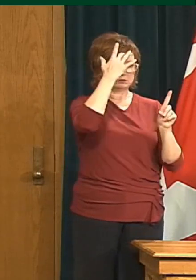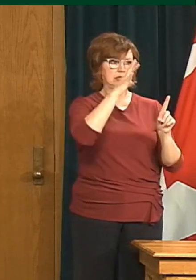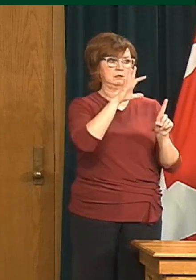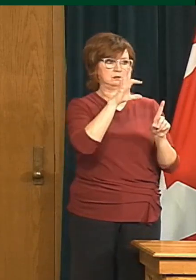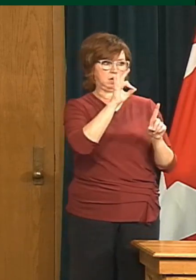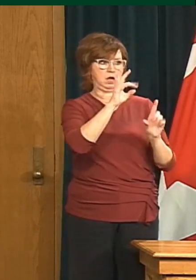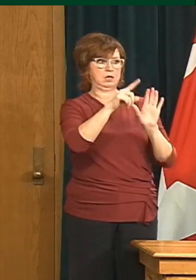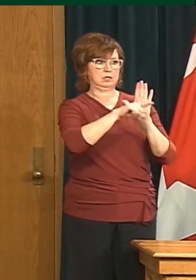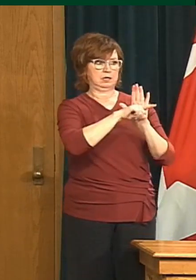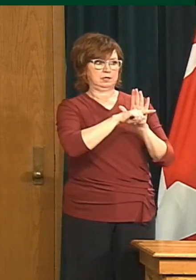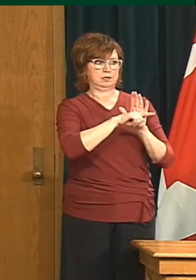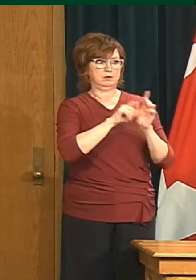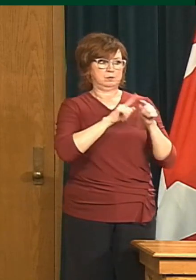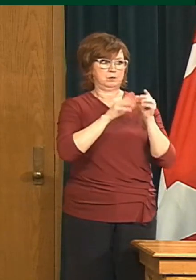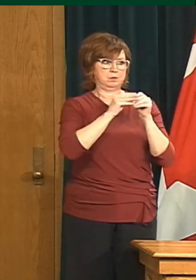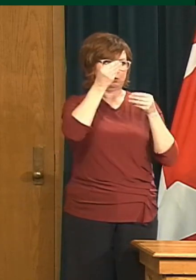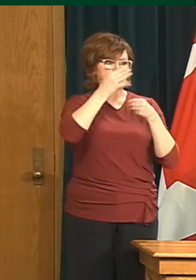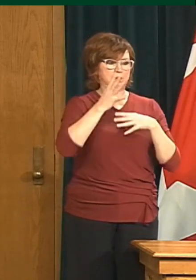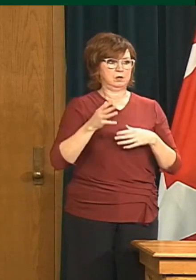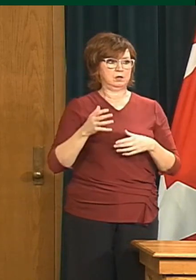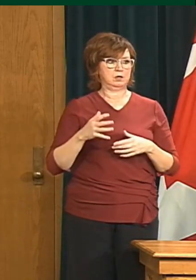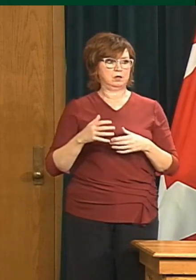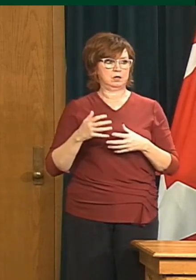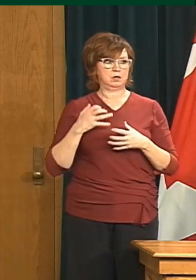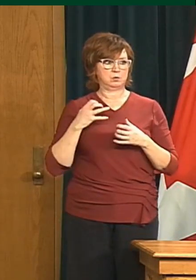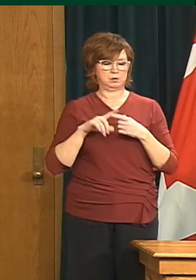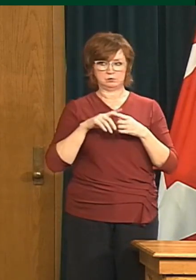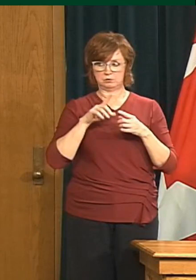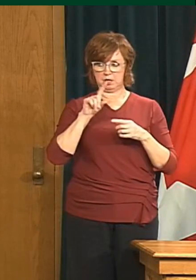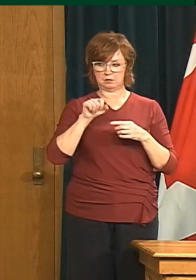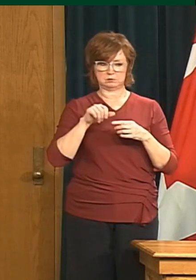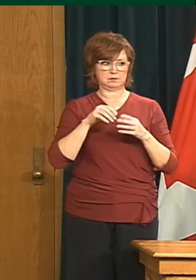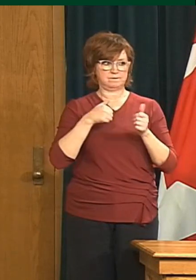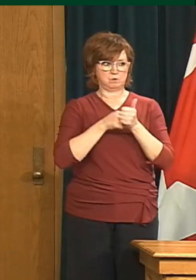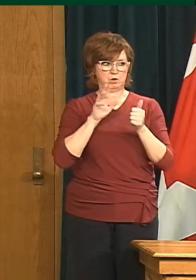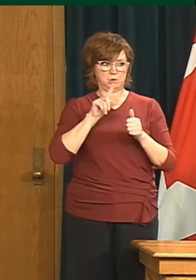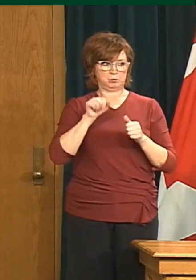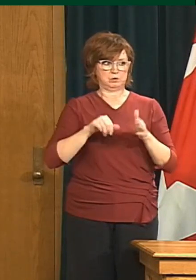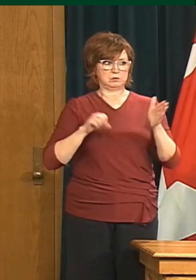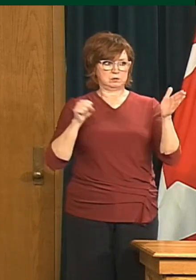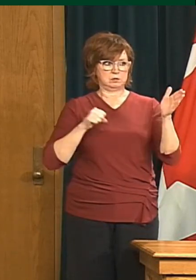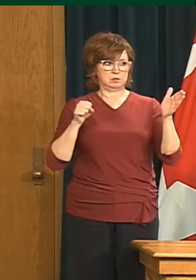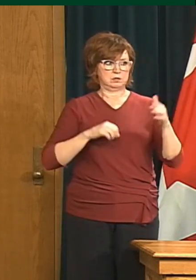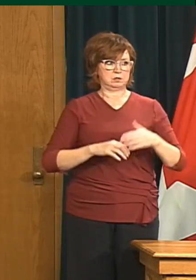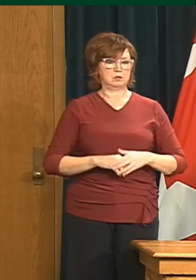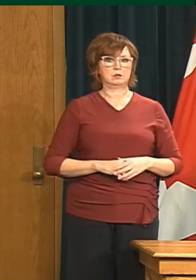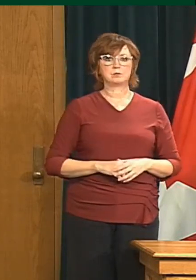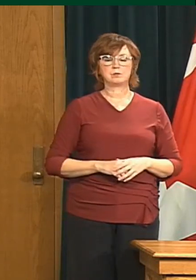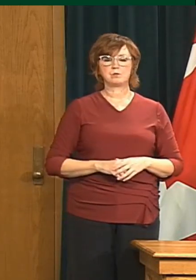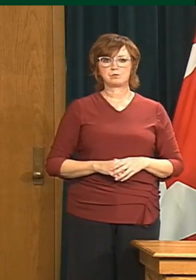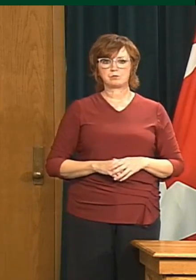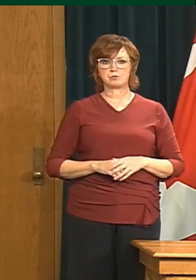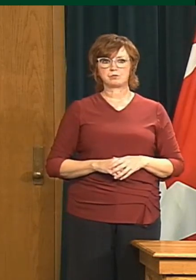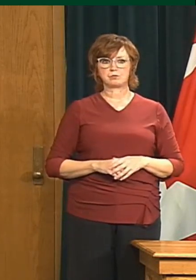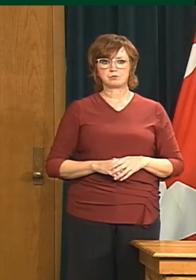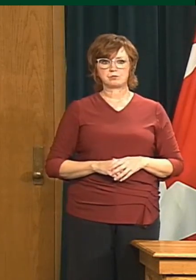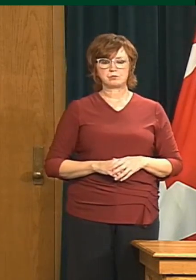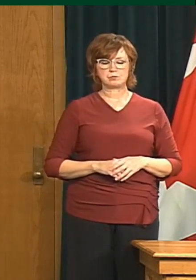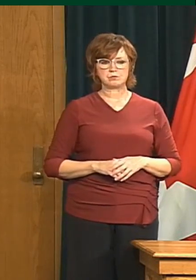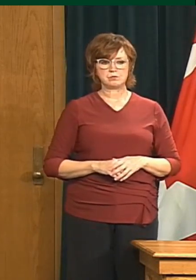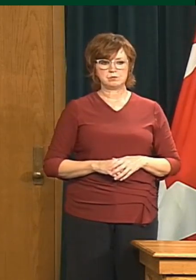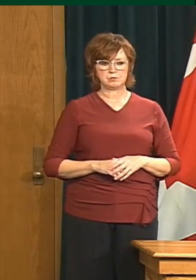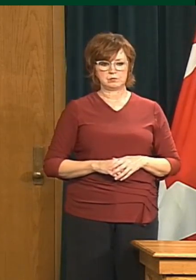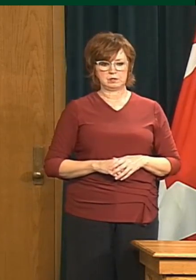available. Thank you. Do you have a follow-up, Arthur? So particularly on the higher end of these